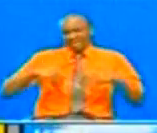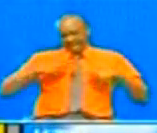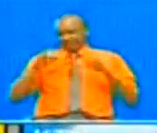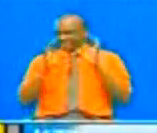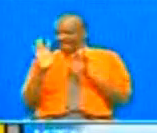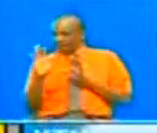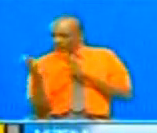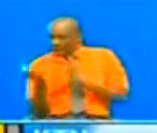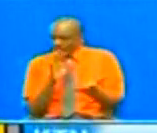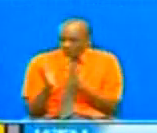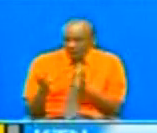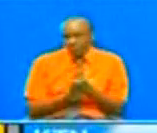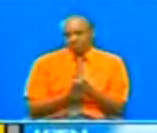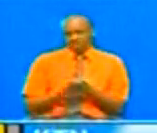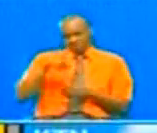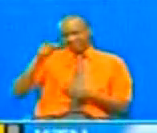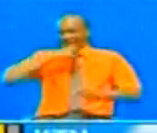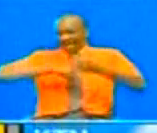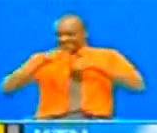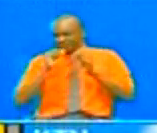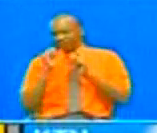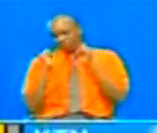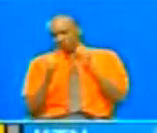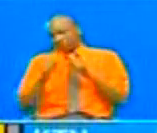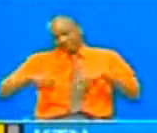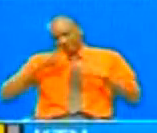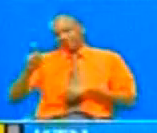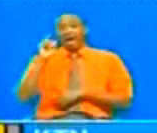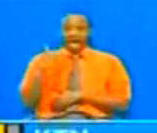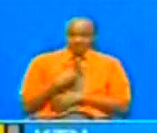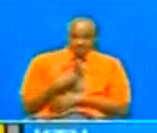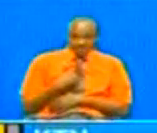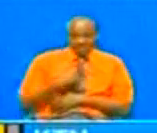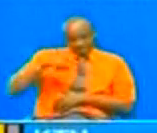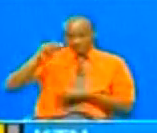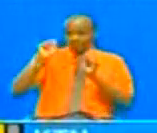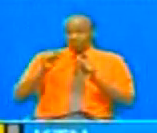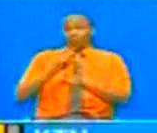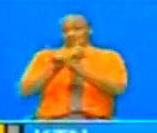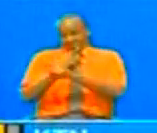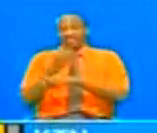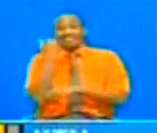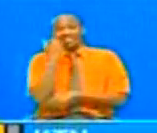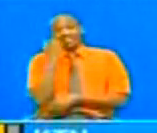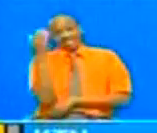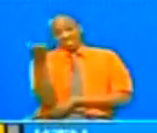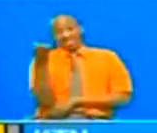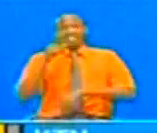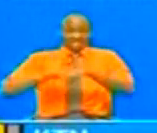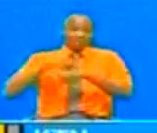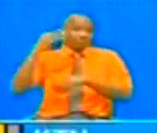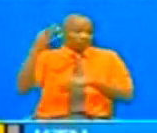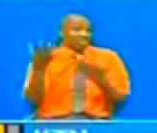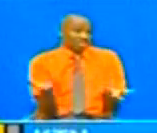lifestyles, how much activity they need to put in their life so that they're able to prevent lifestyle diseases that set in at one